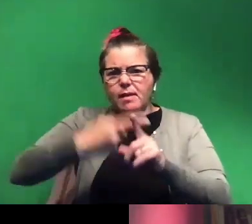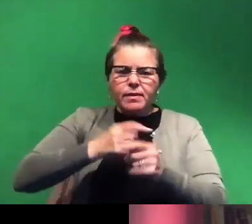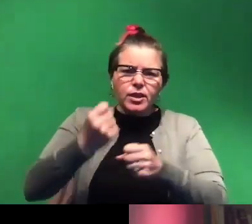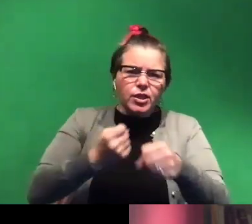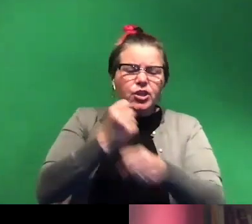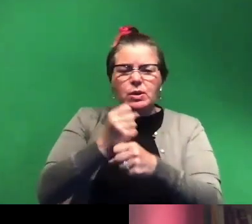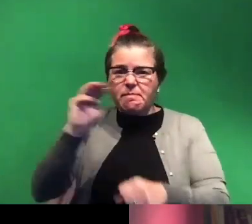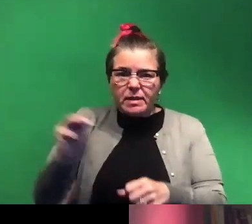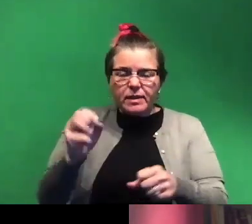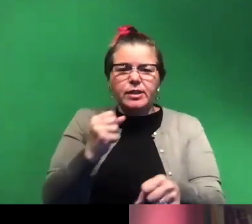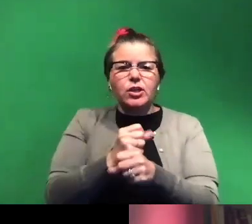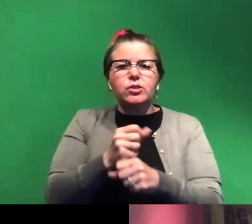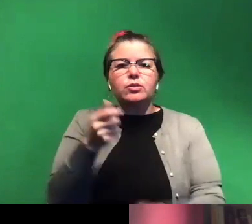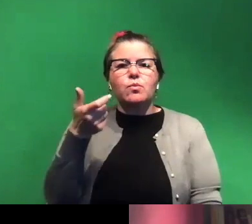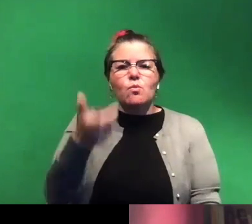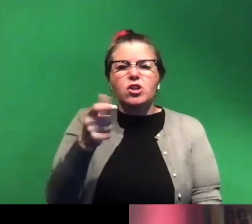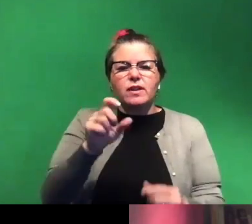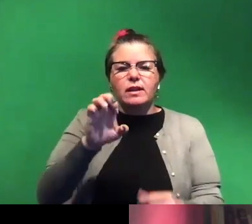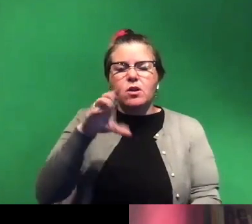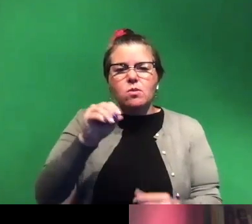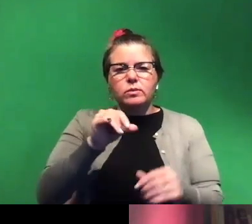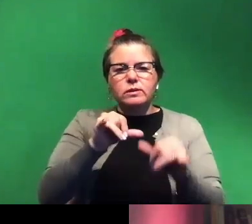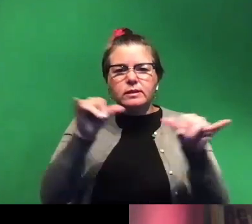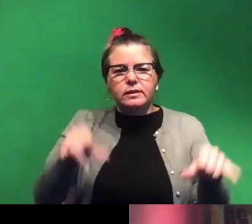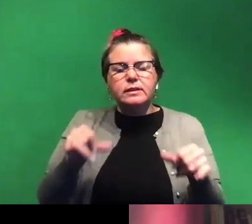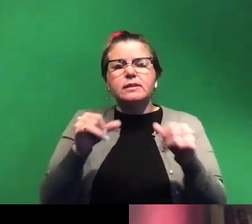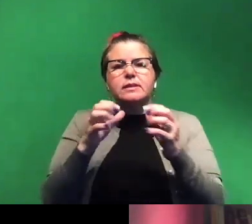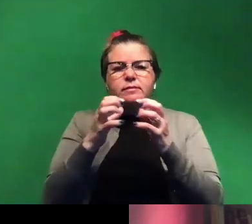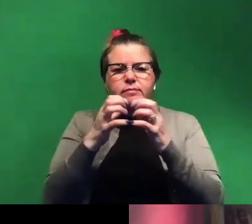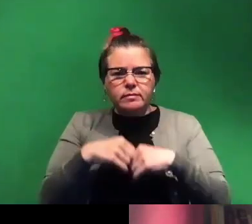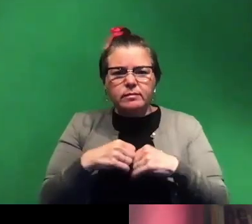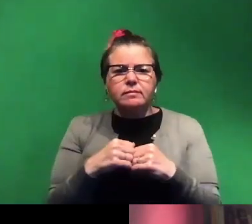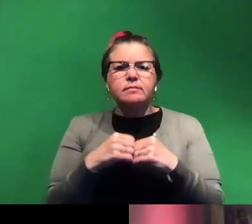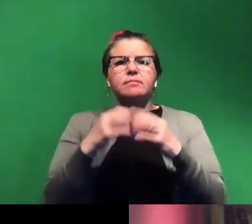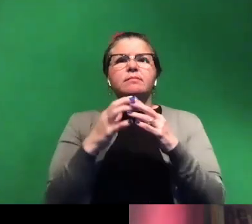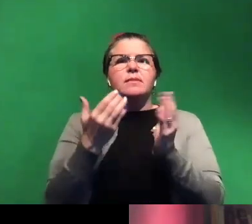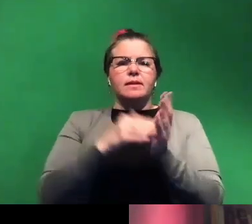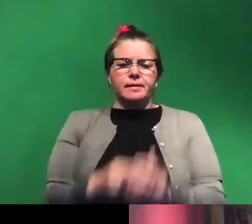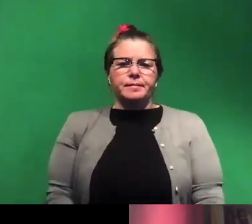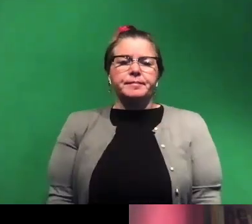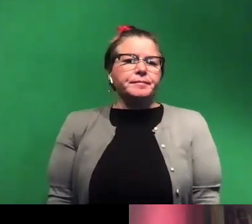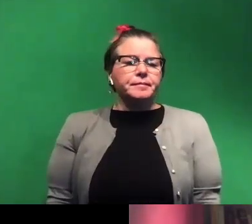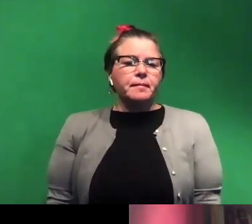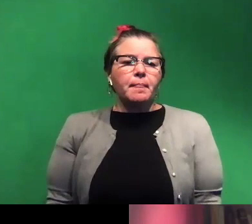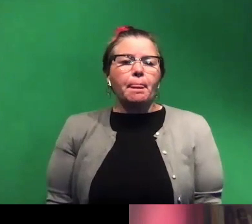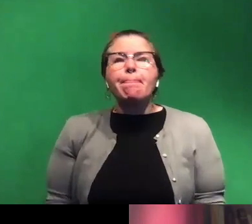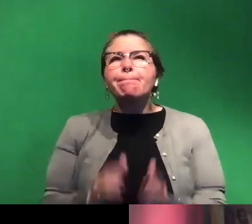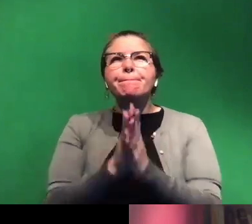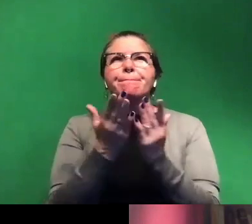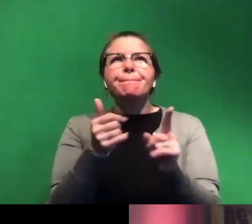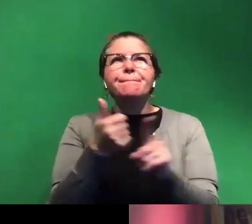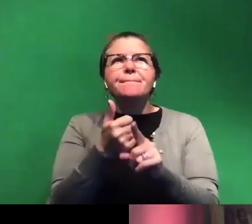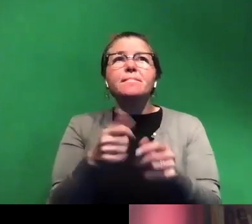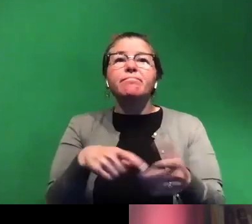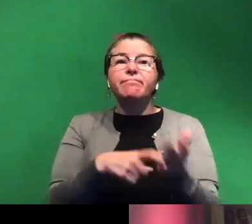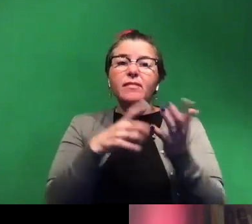million years, like watching that ecosystem be broken down and then come back to life again. So, books they take a long time, but they're